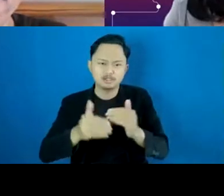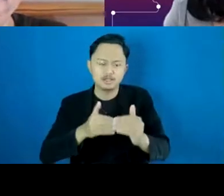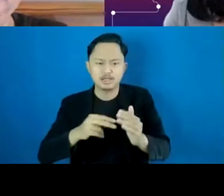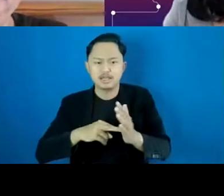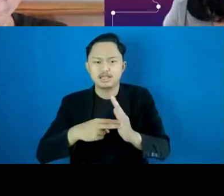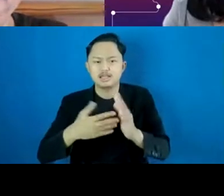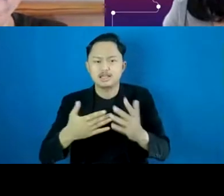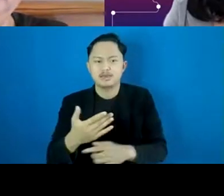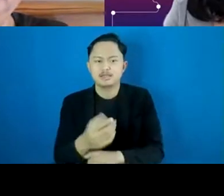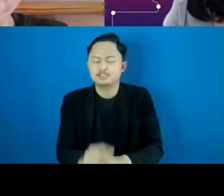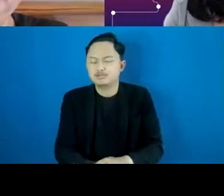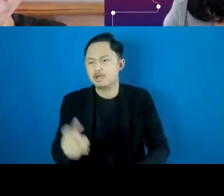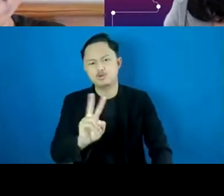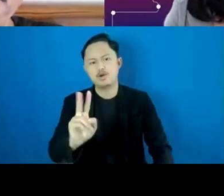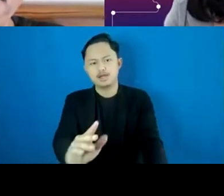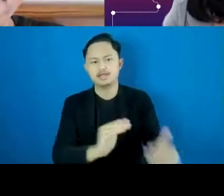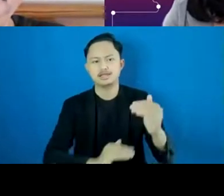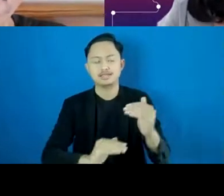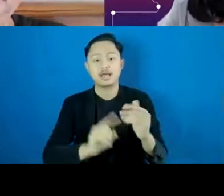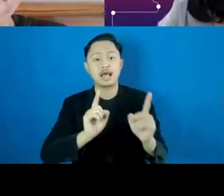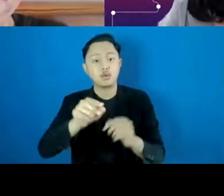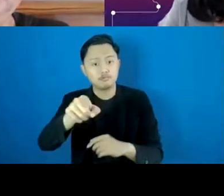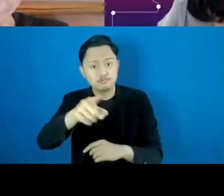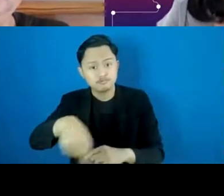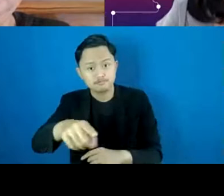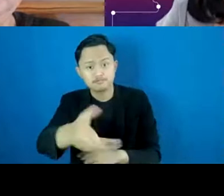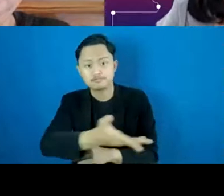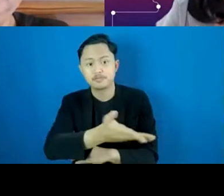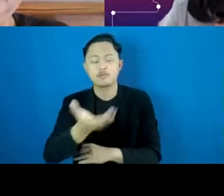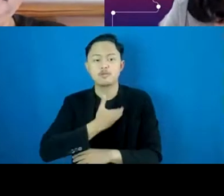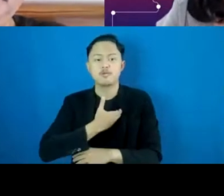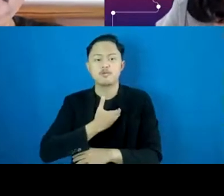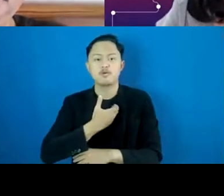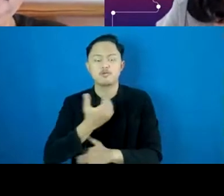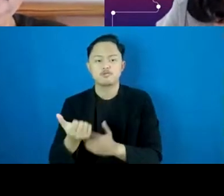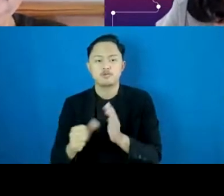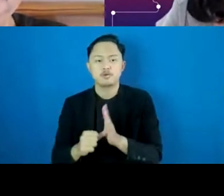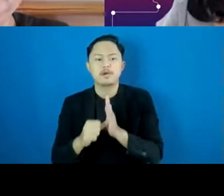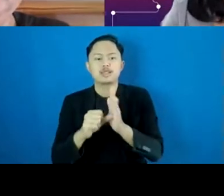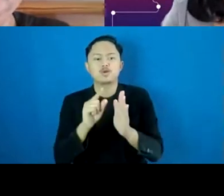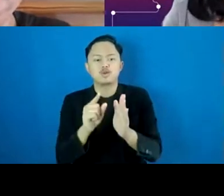are the two basic things. Or if you want us to help you, we can provide you some